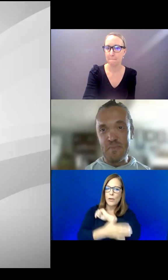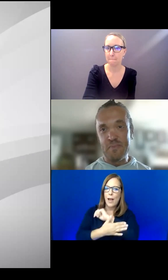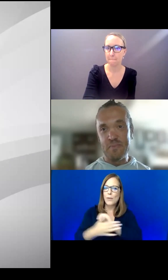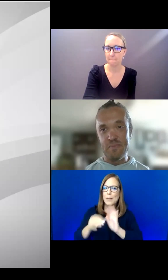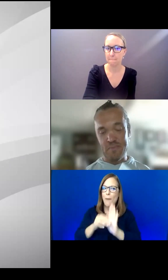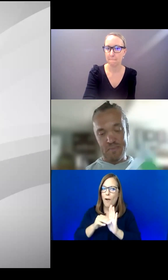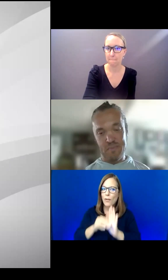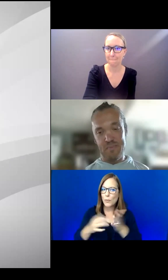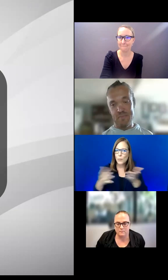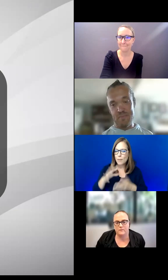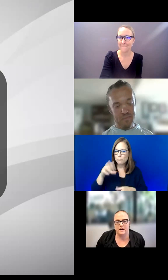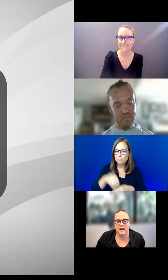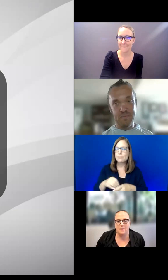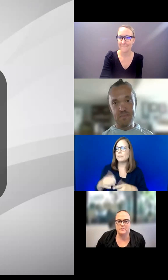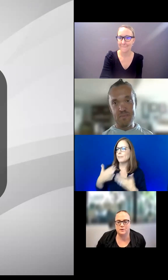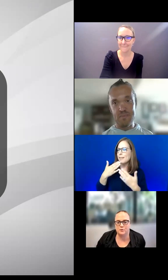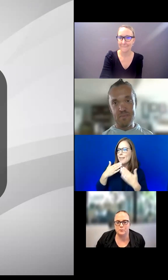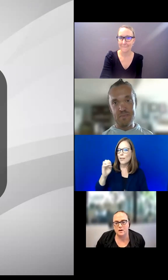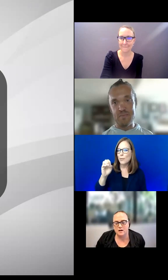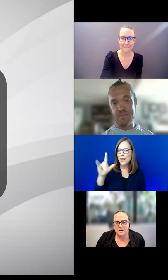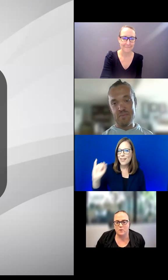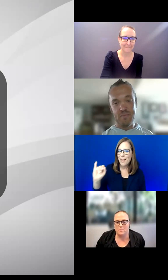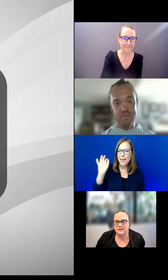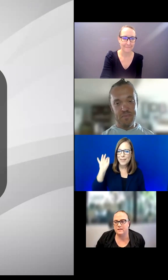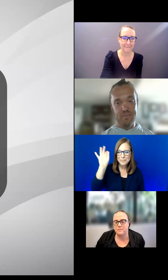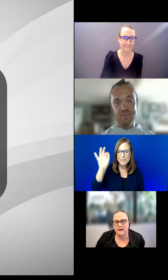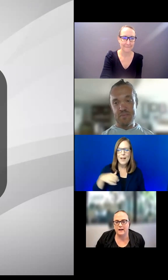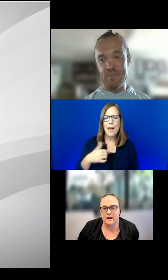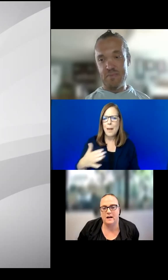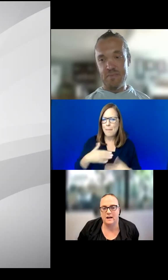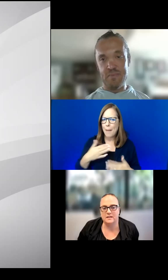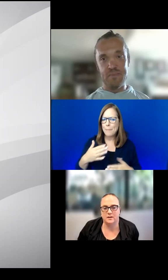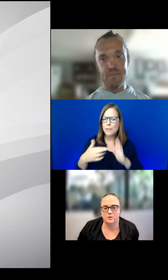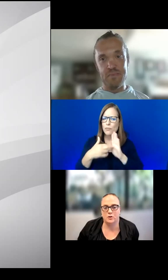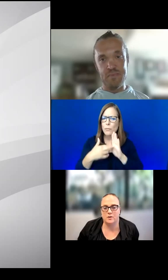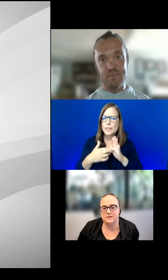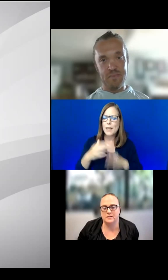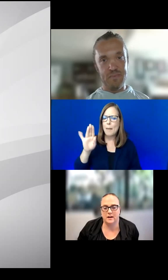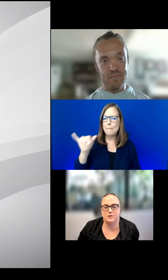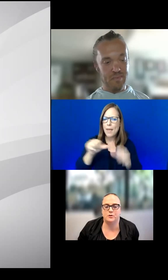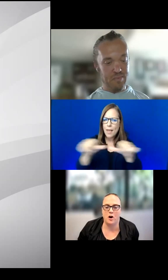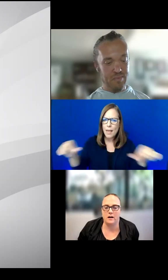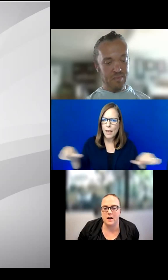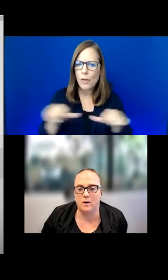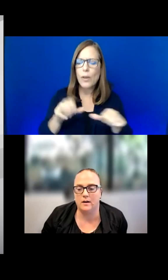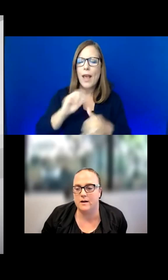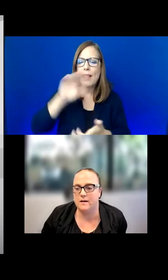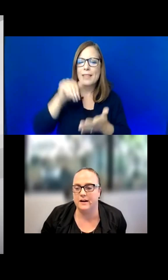Thank you, Eli, and I'm very happy to represent the Bay Area and the Central Coast and our